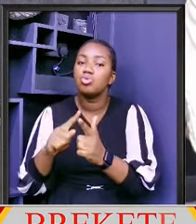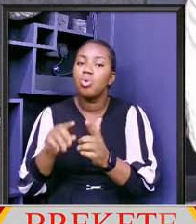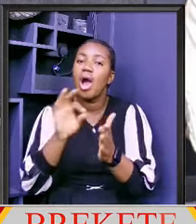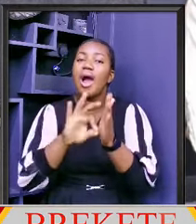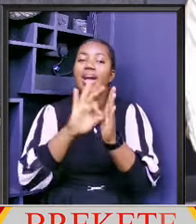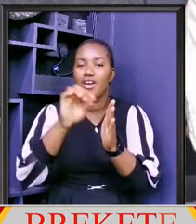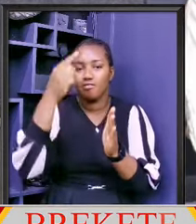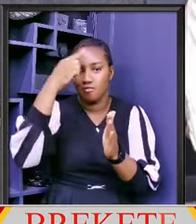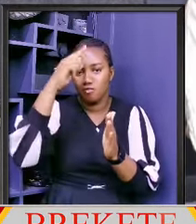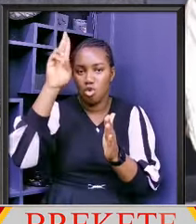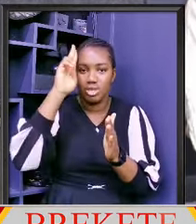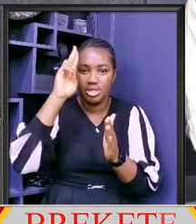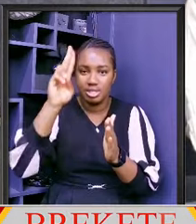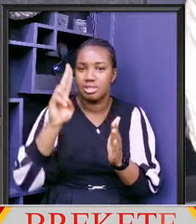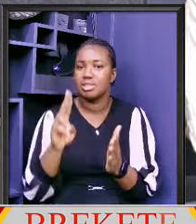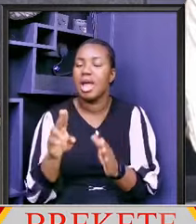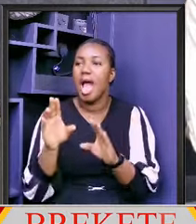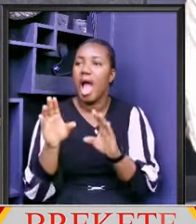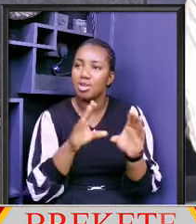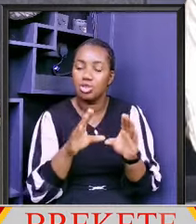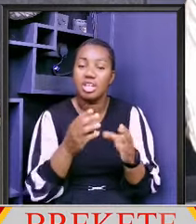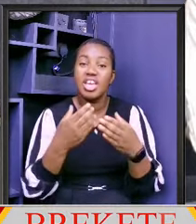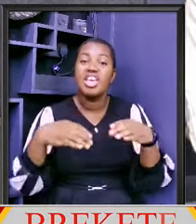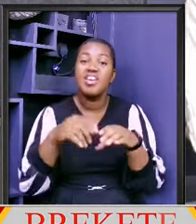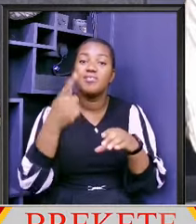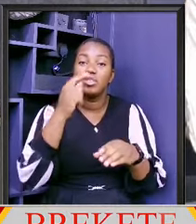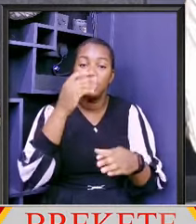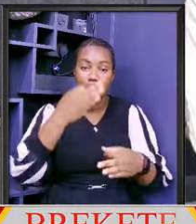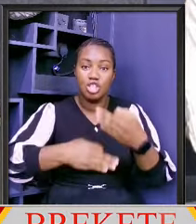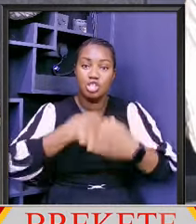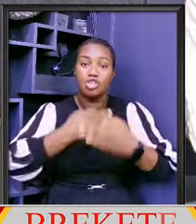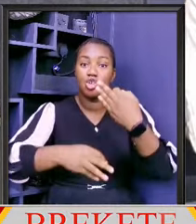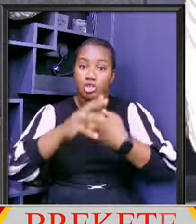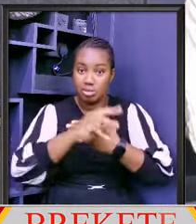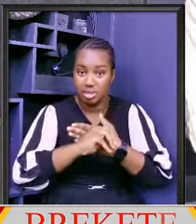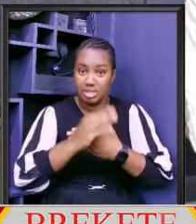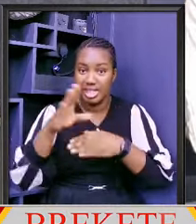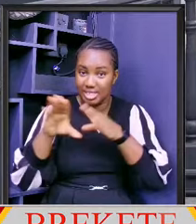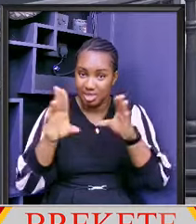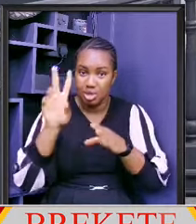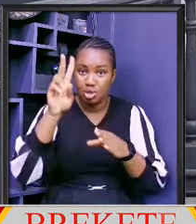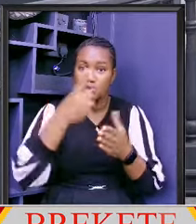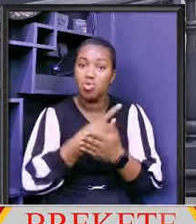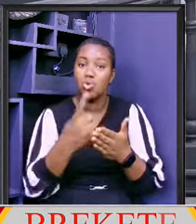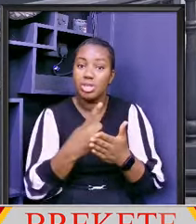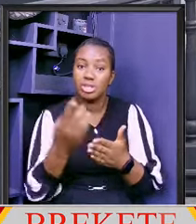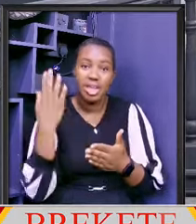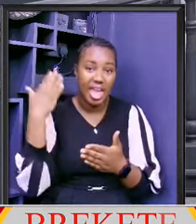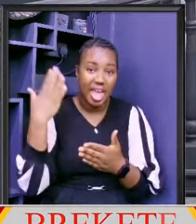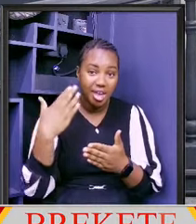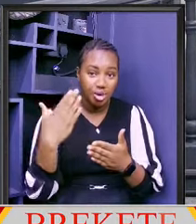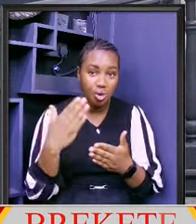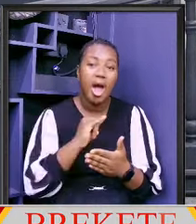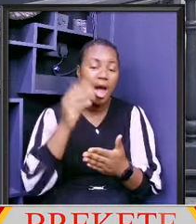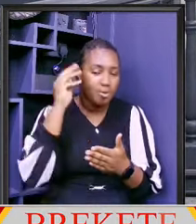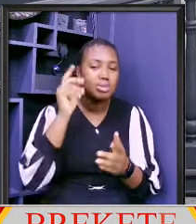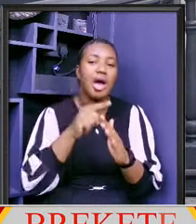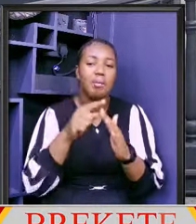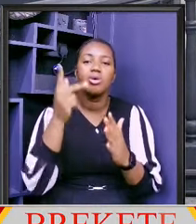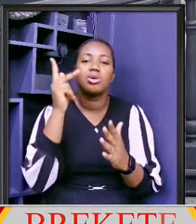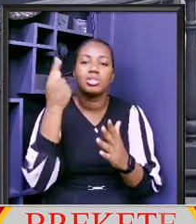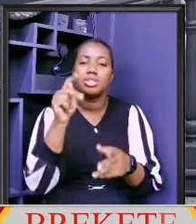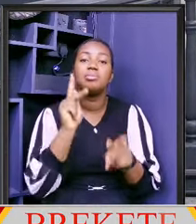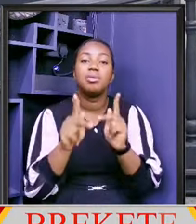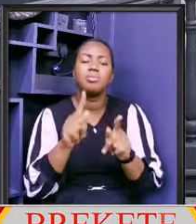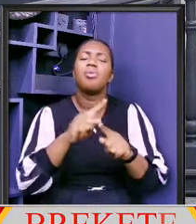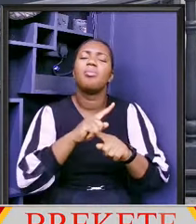Okay. Even the endorsement they did 2 weeks ago, I'm among the people they endorsed, who are supposed to enjoy the office for the next 5 years. But I say,